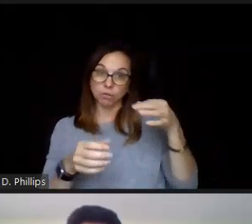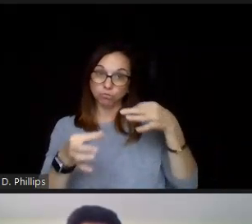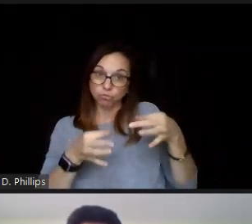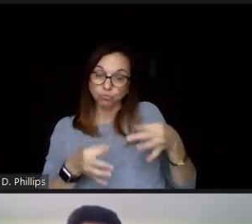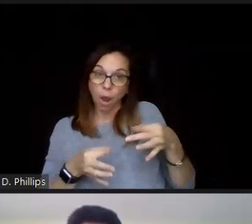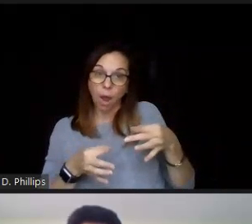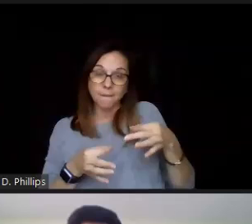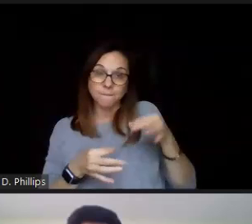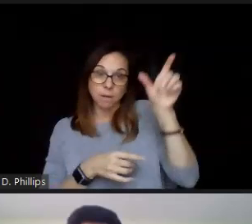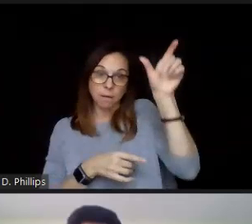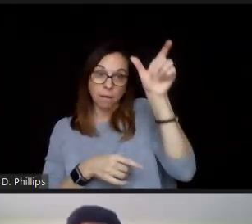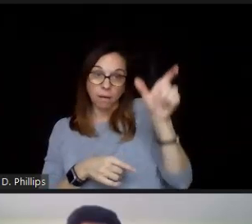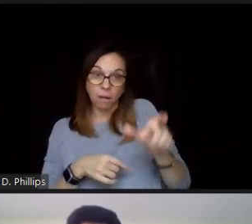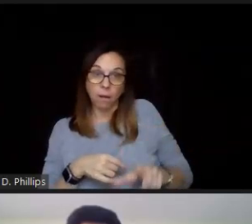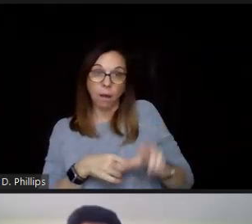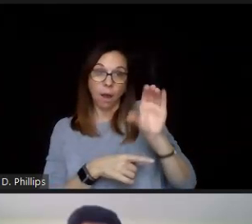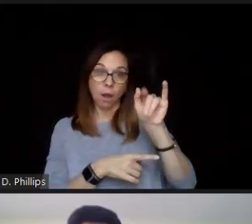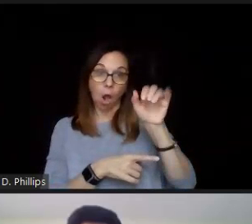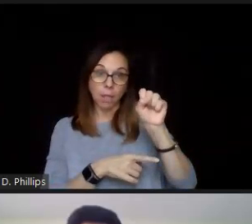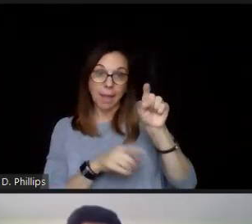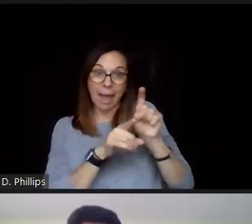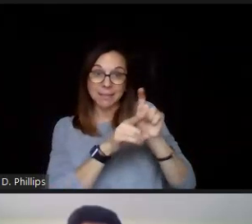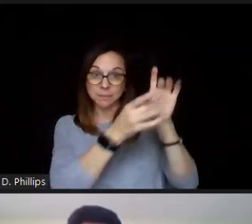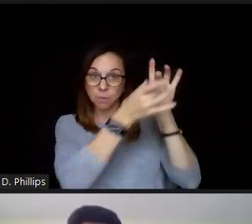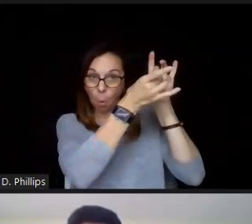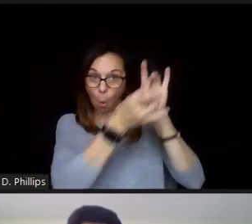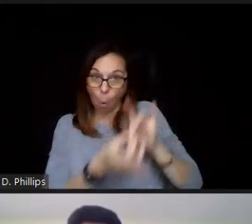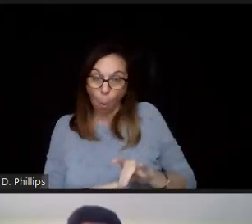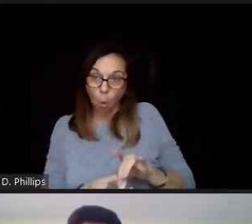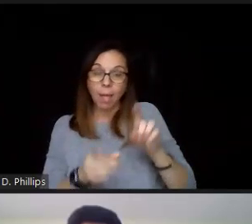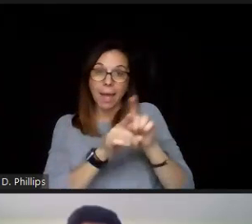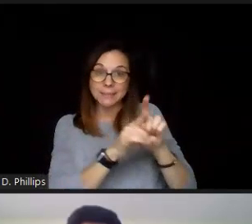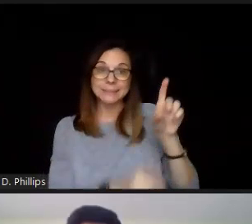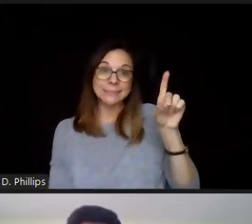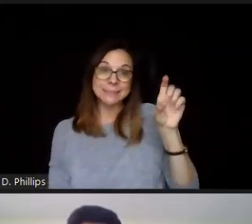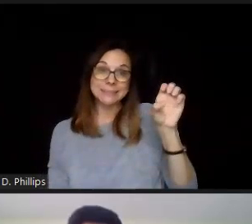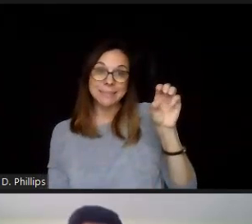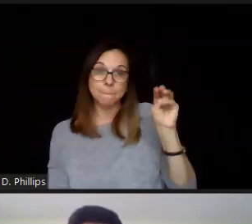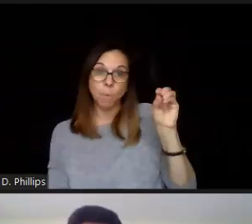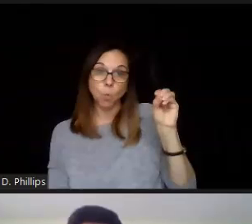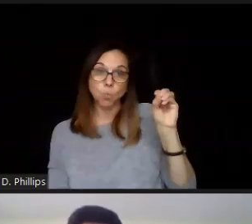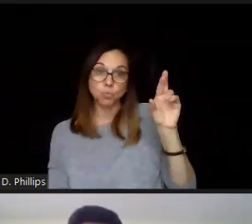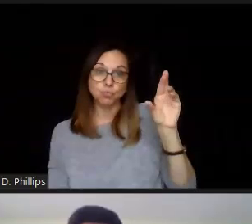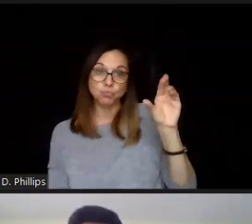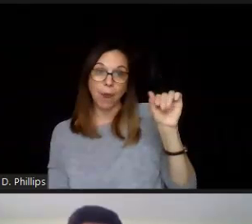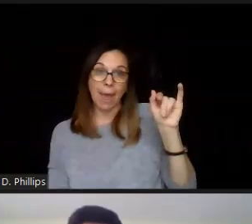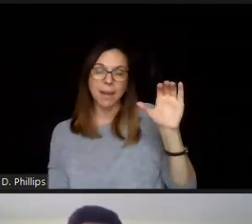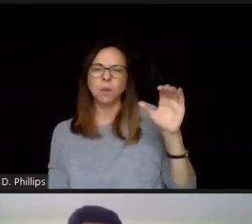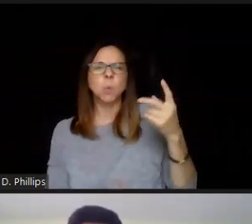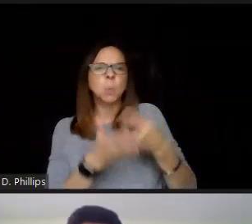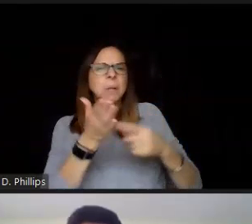the colonies as a whole as democratic. Now, first of all, what does democracy mean? What is